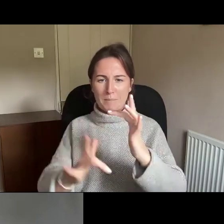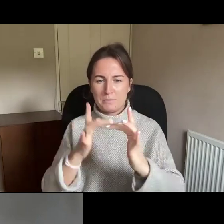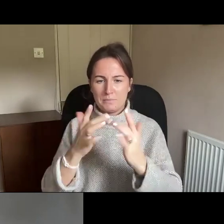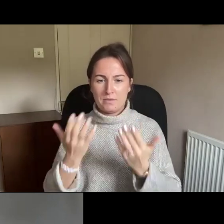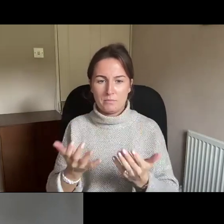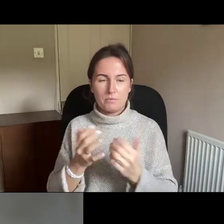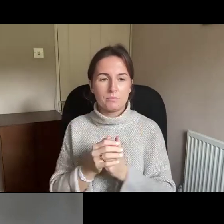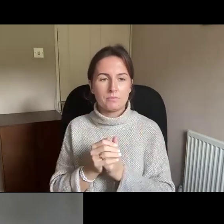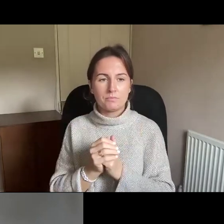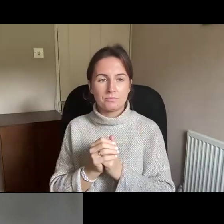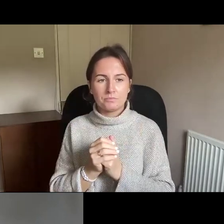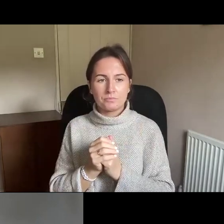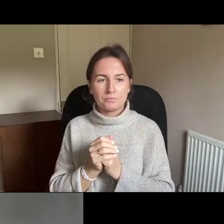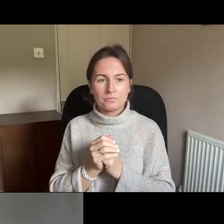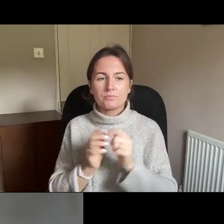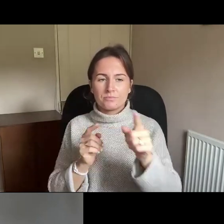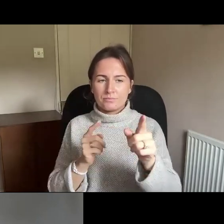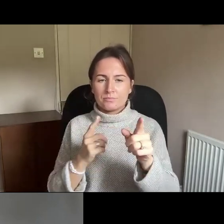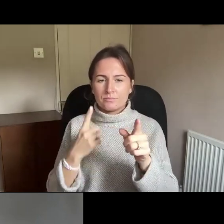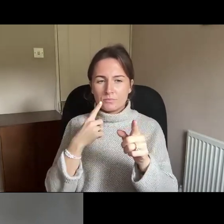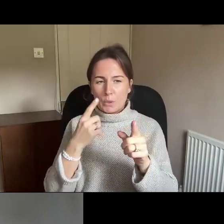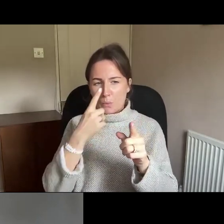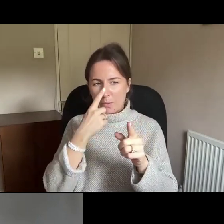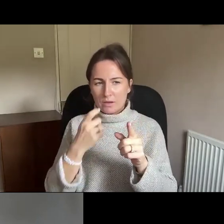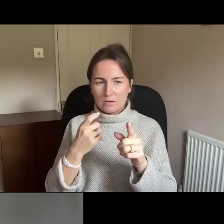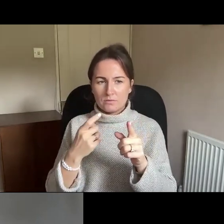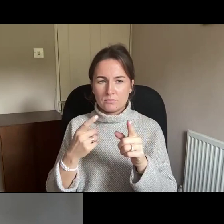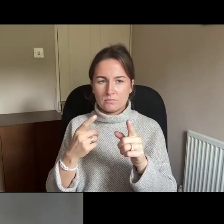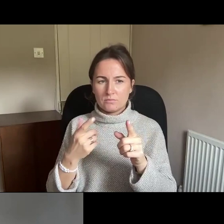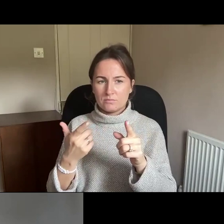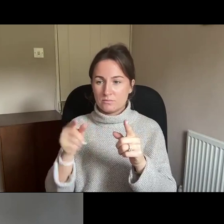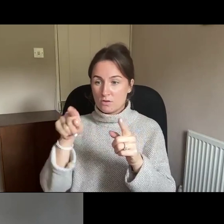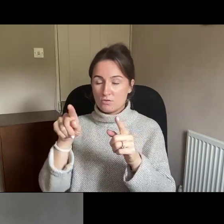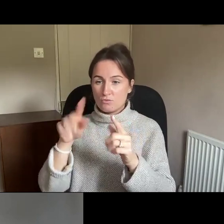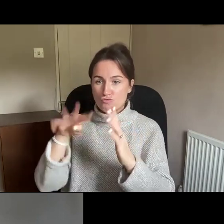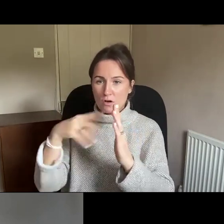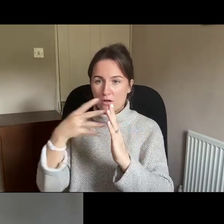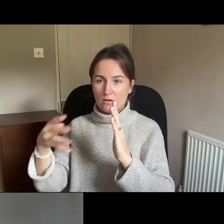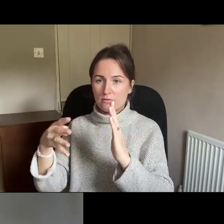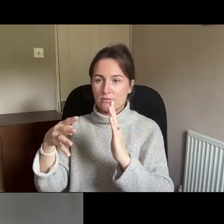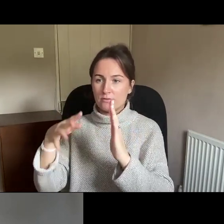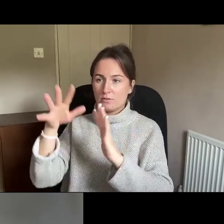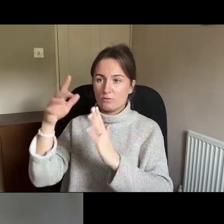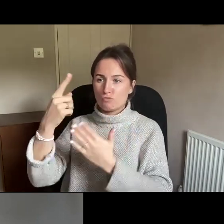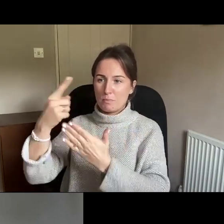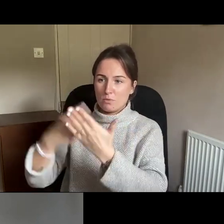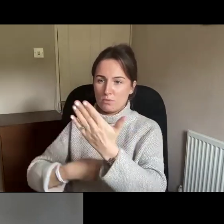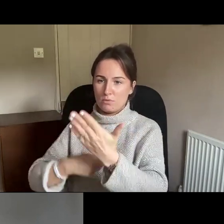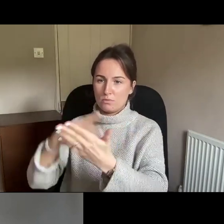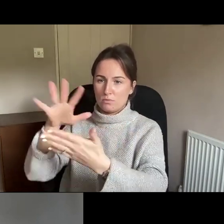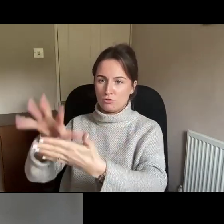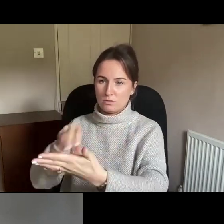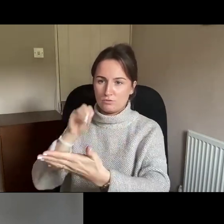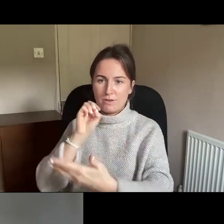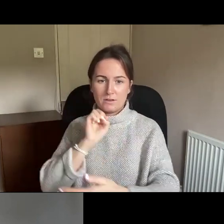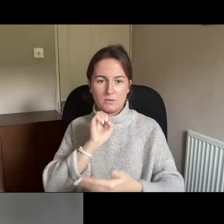I think if there was obviously you can extract the particular graphs from the reports, but other